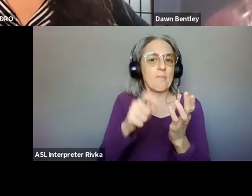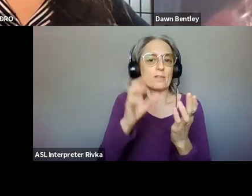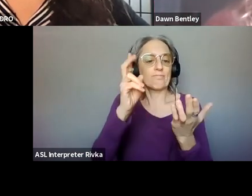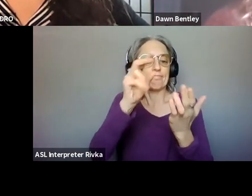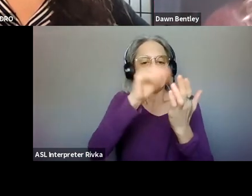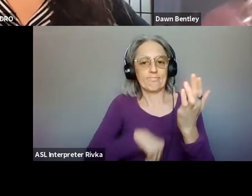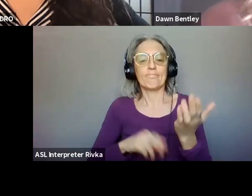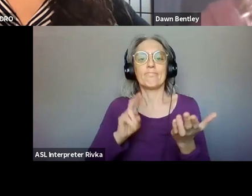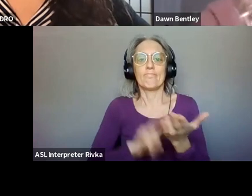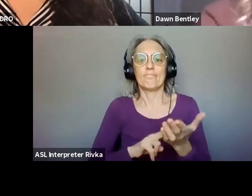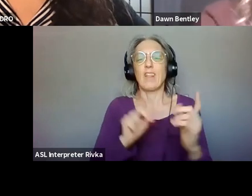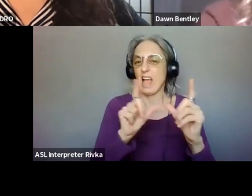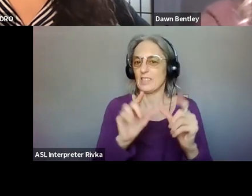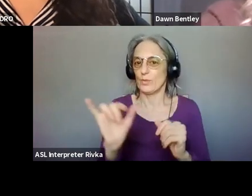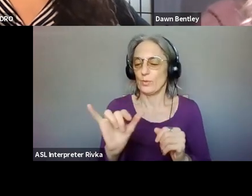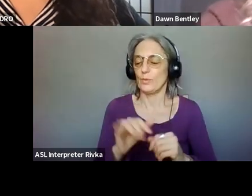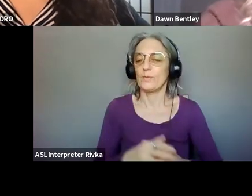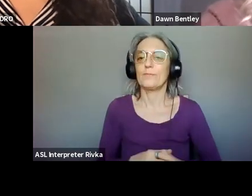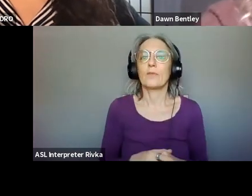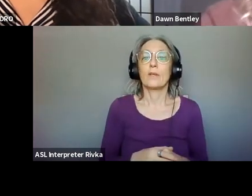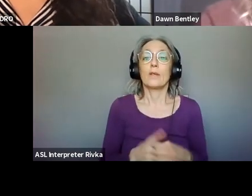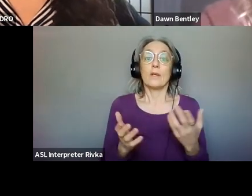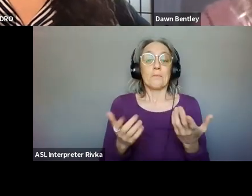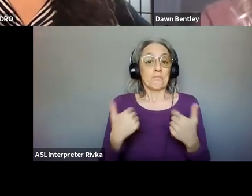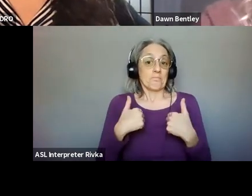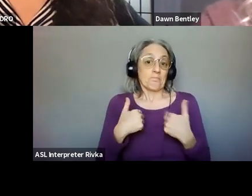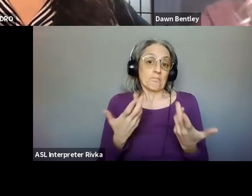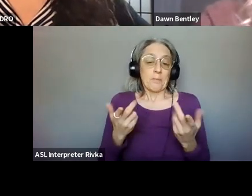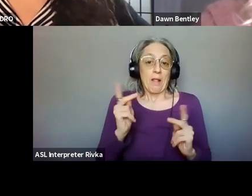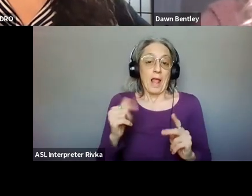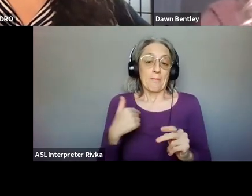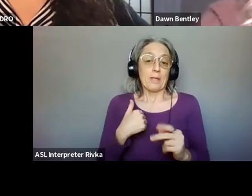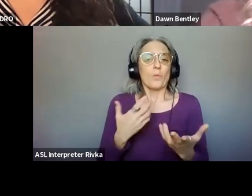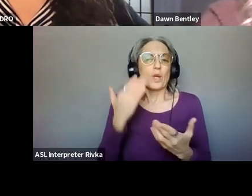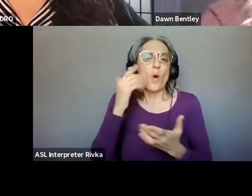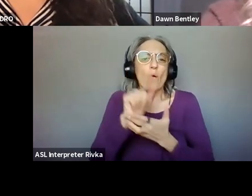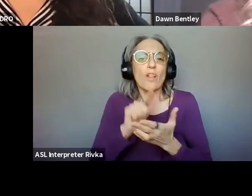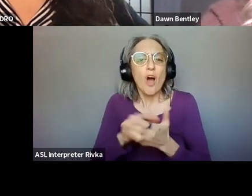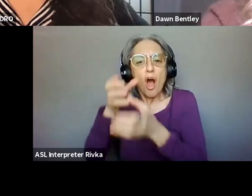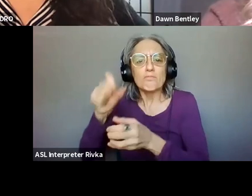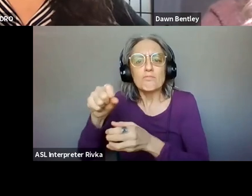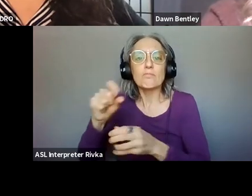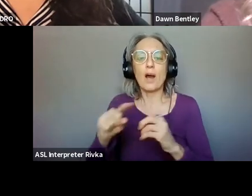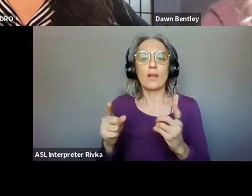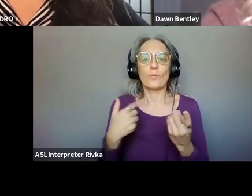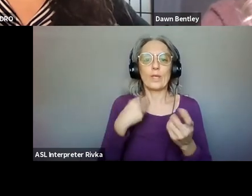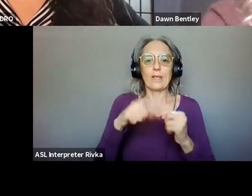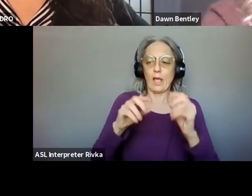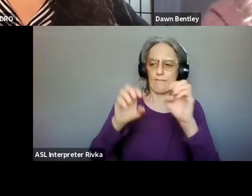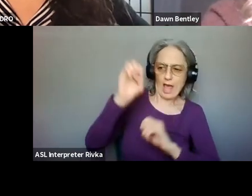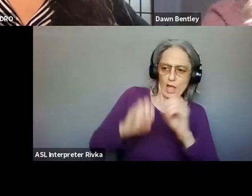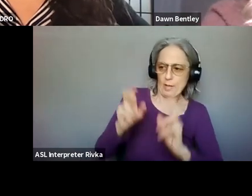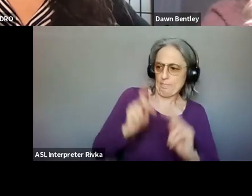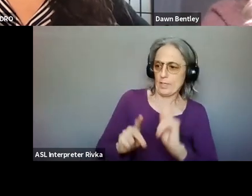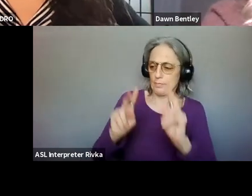People in the law like me, I mean, we have some knowledge of the law, but we're not trained or skilled in those areas. So